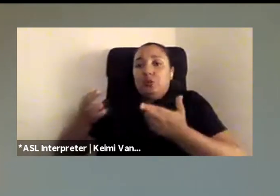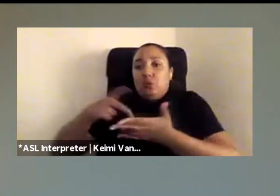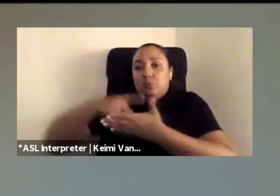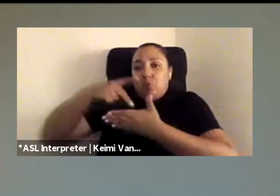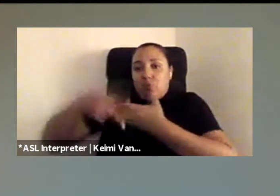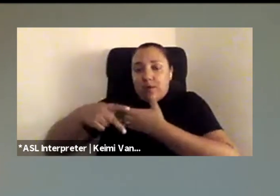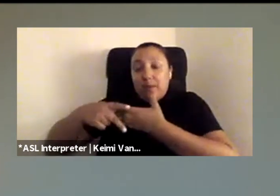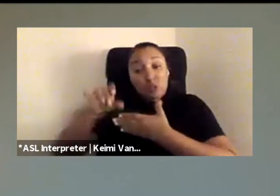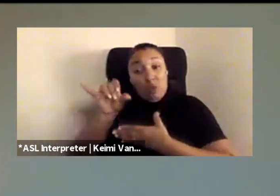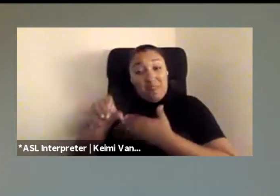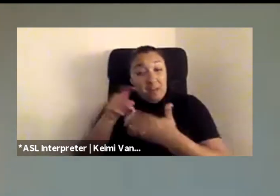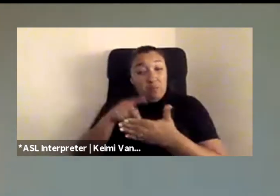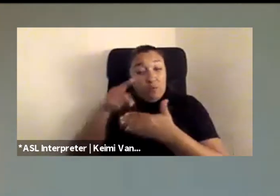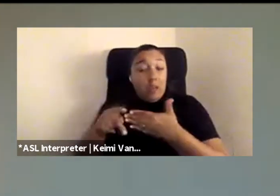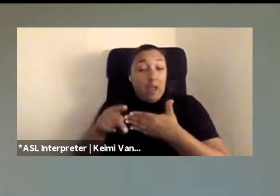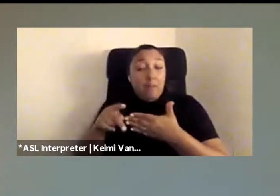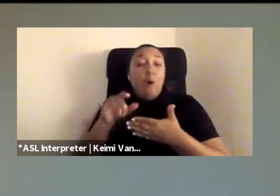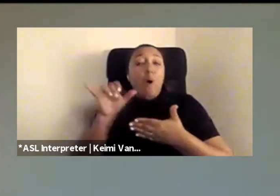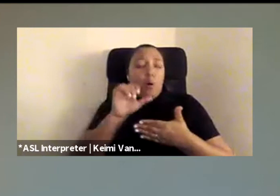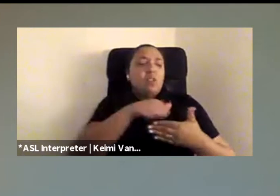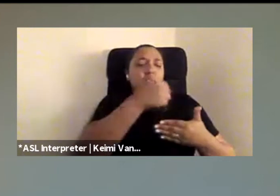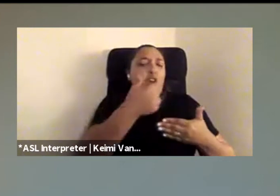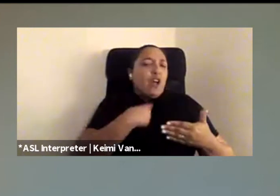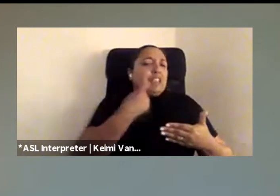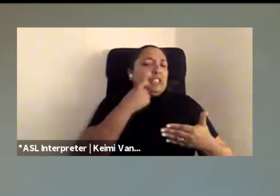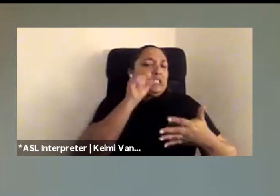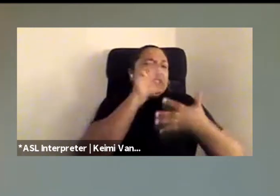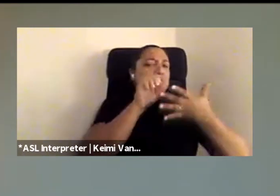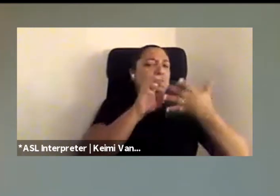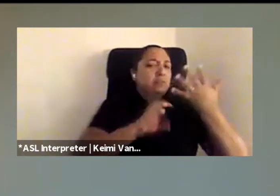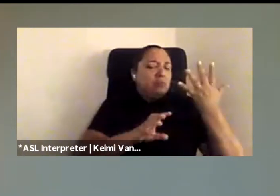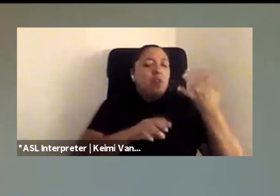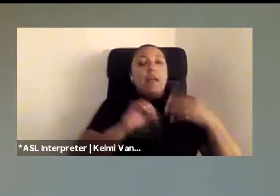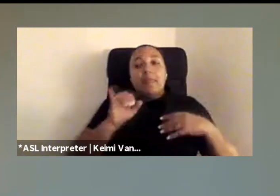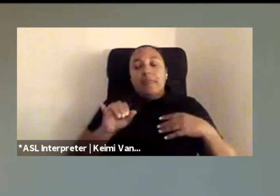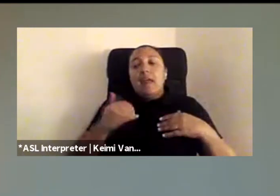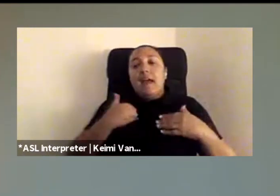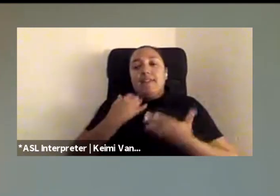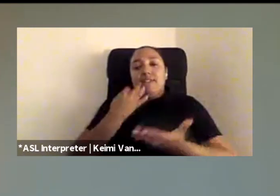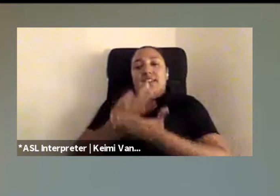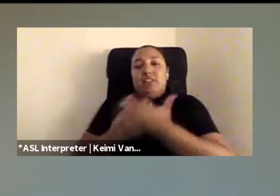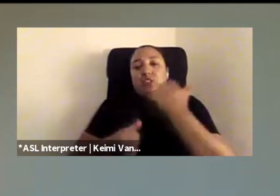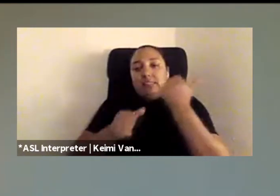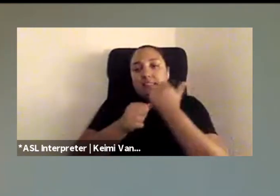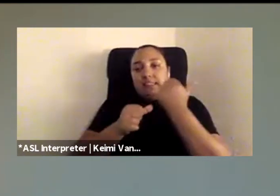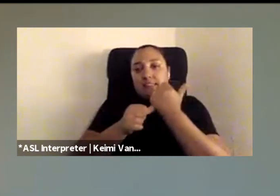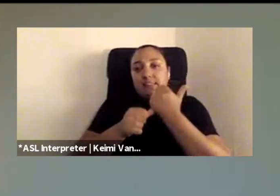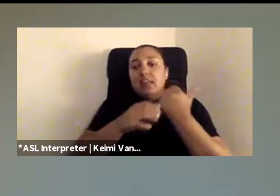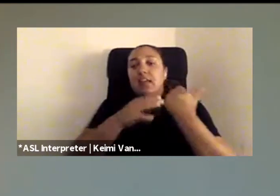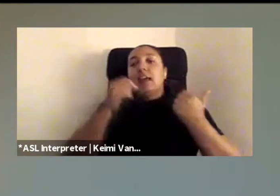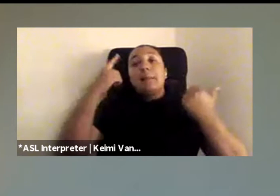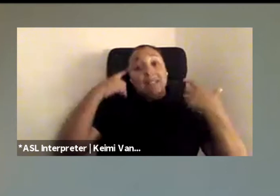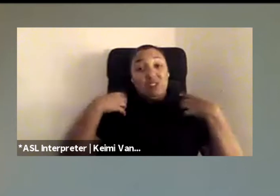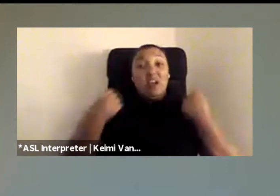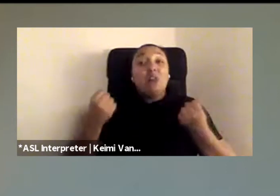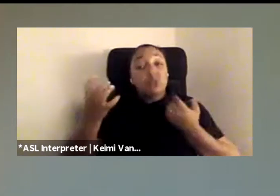Dancers Resource Program, as well as all of the other programs that I just mentioned, we have financial assistance and we have mental health